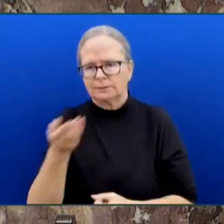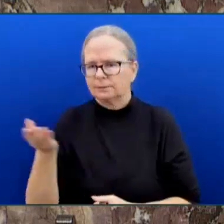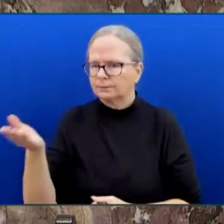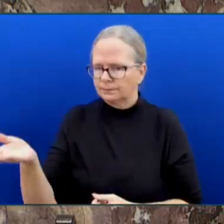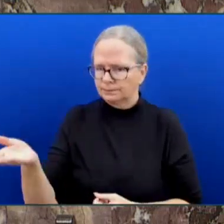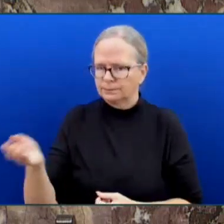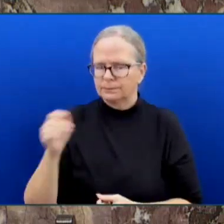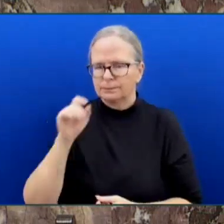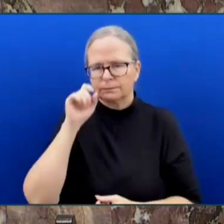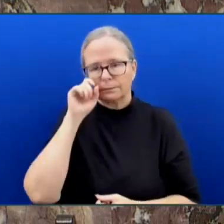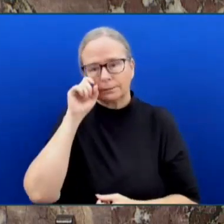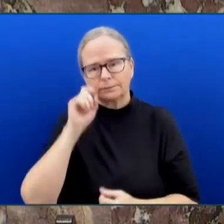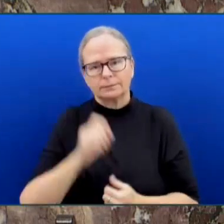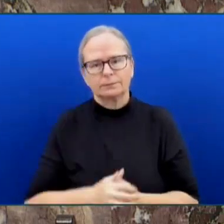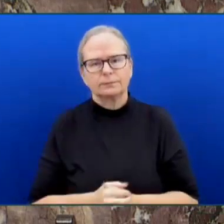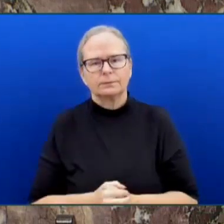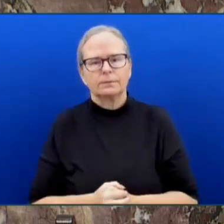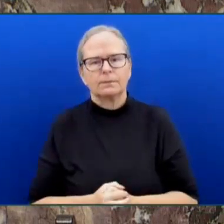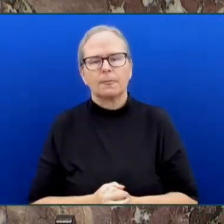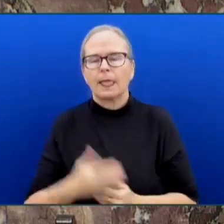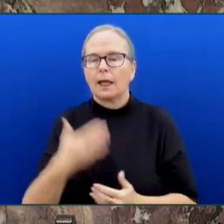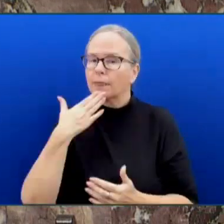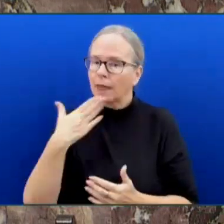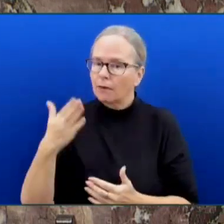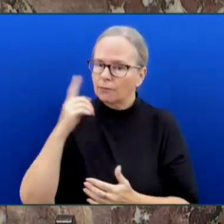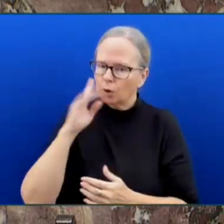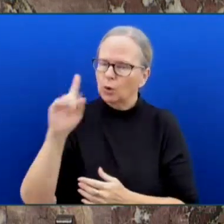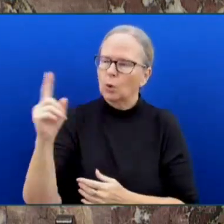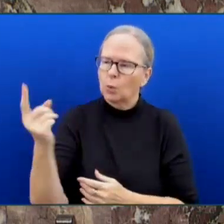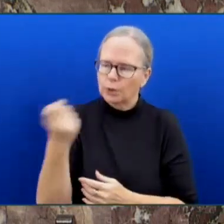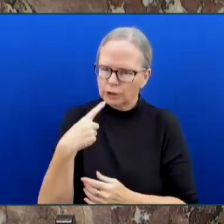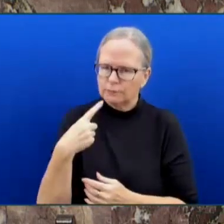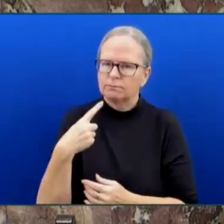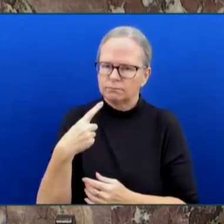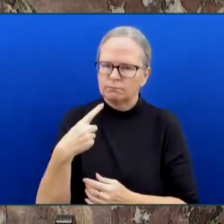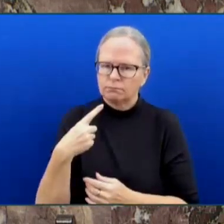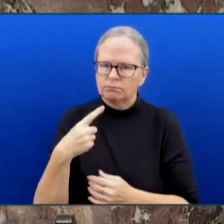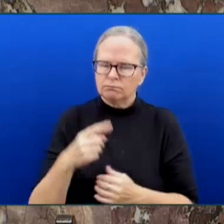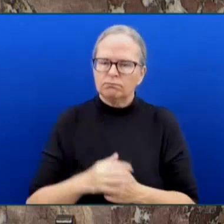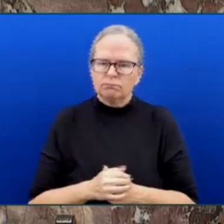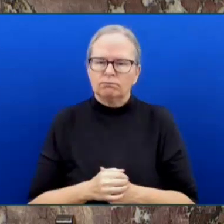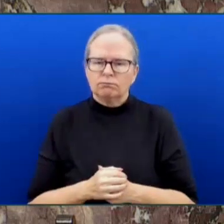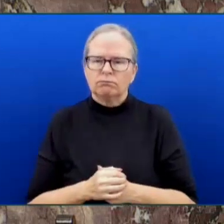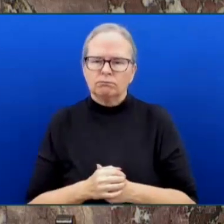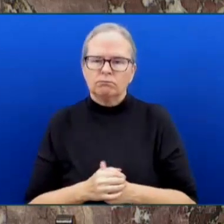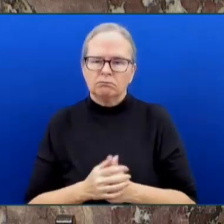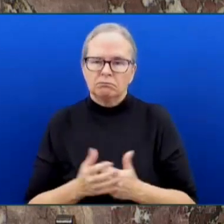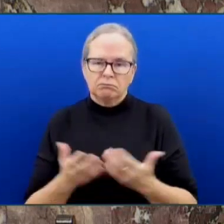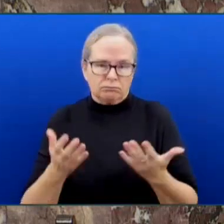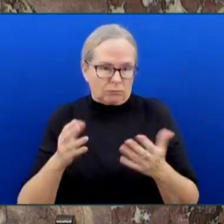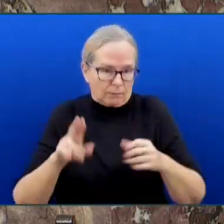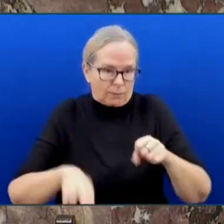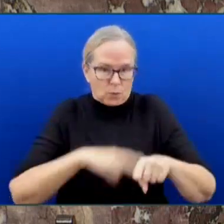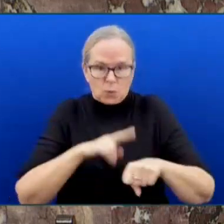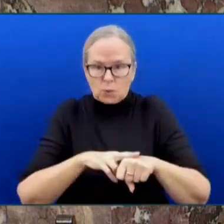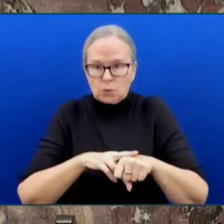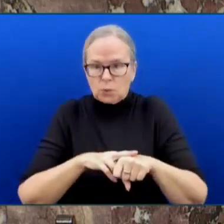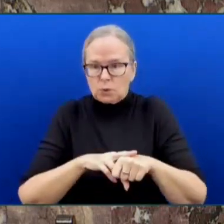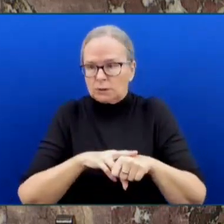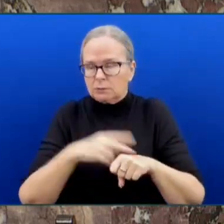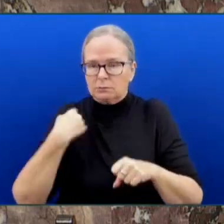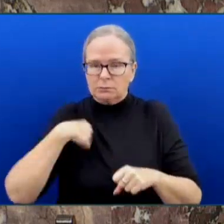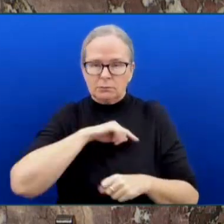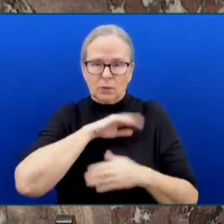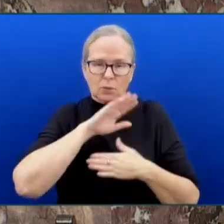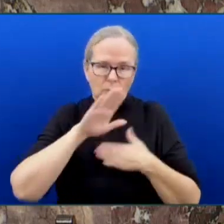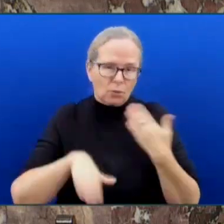for the question and to express, I trust on behalf of the entire House, our deep condolences to Camilla's father